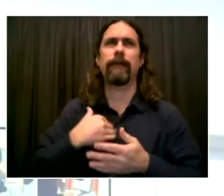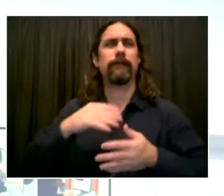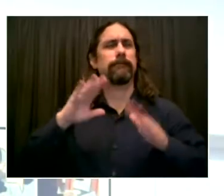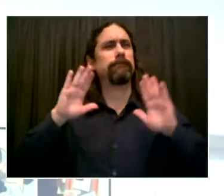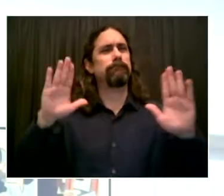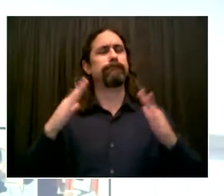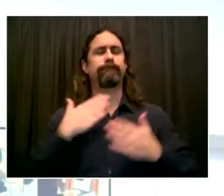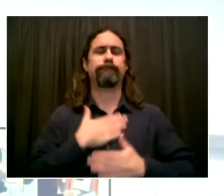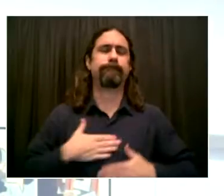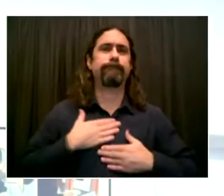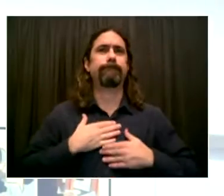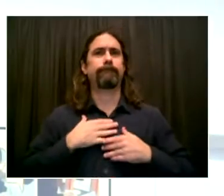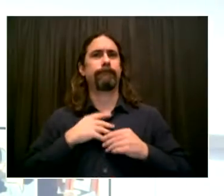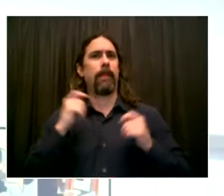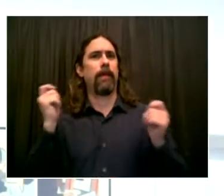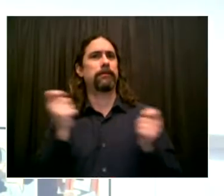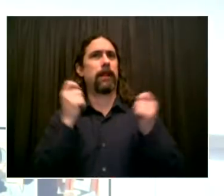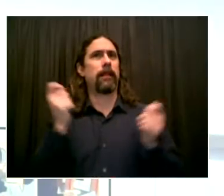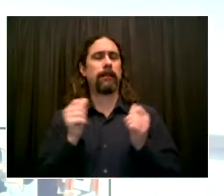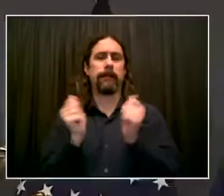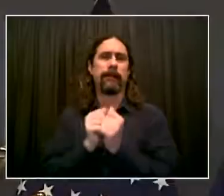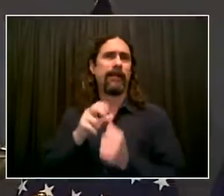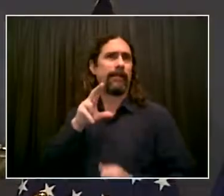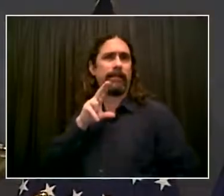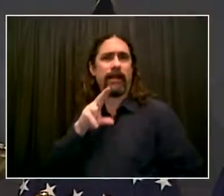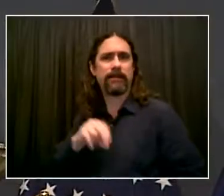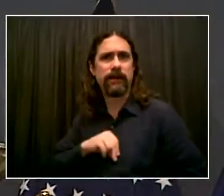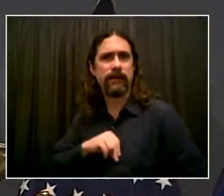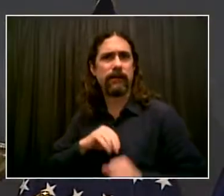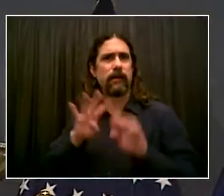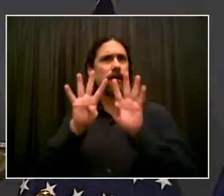and good health. Thank you. Thank you very much, Dr.